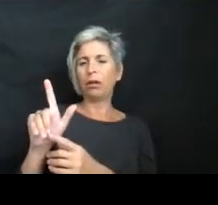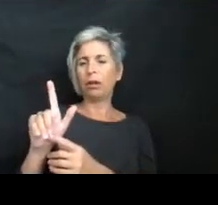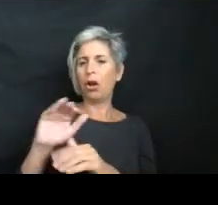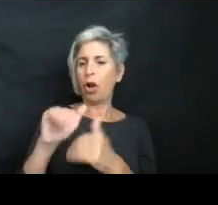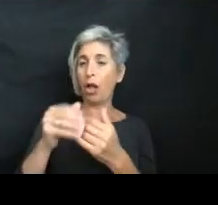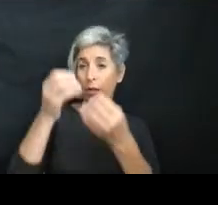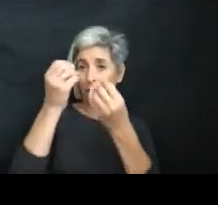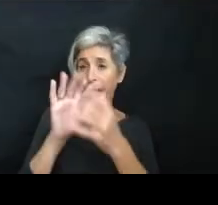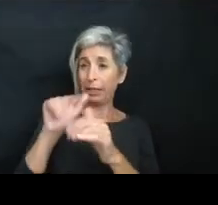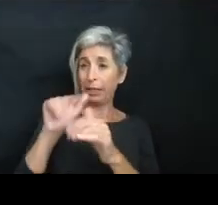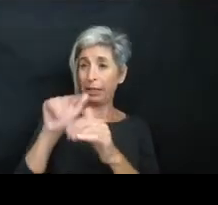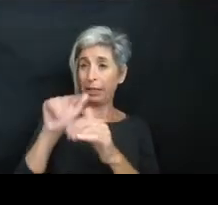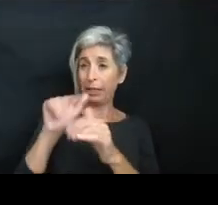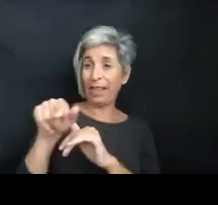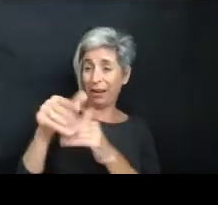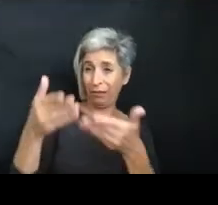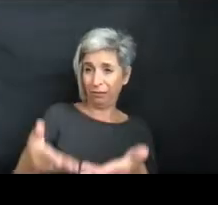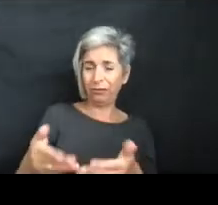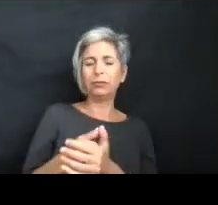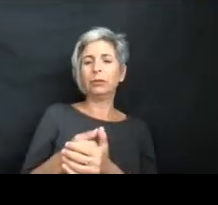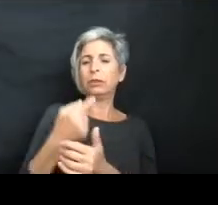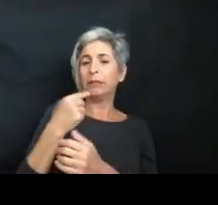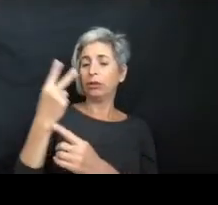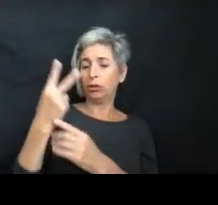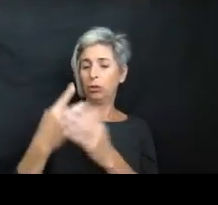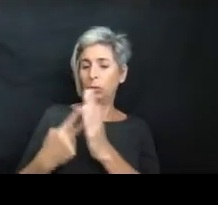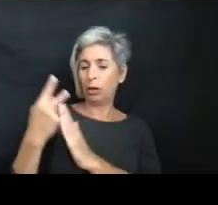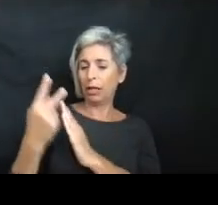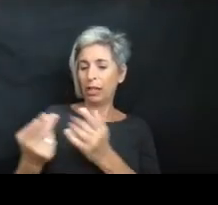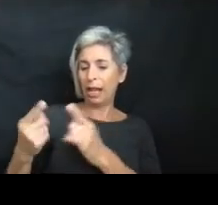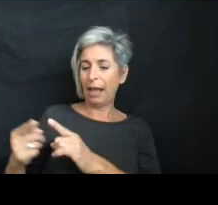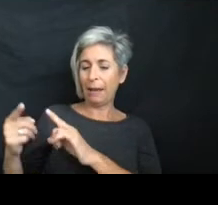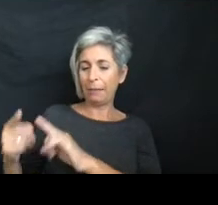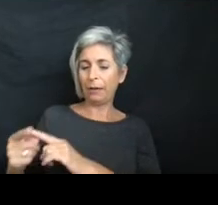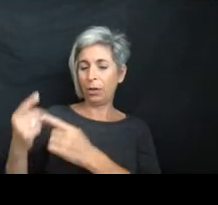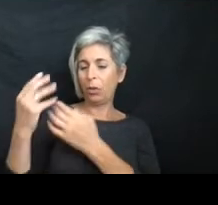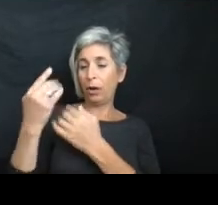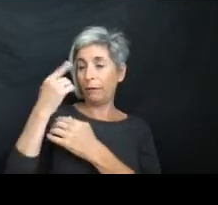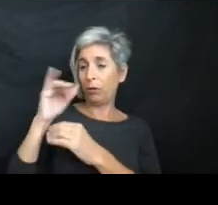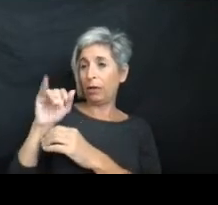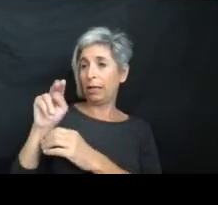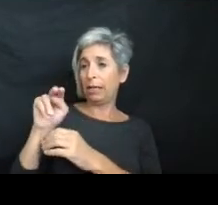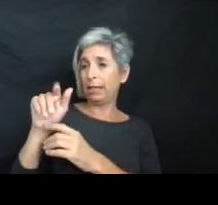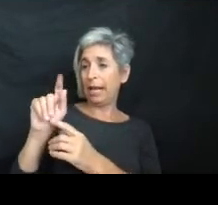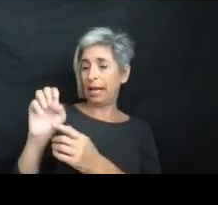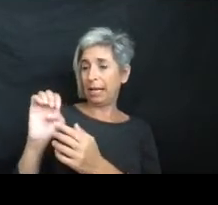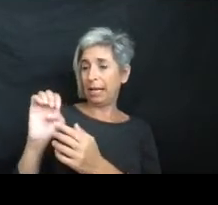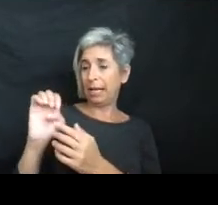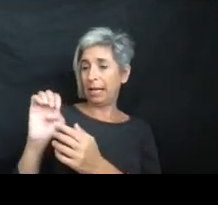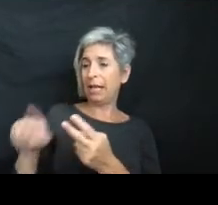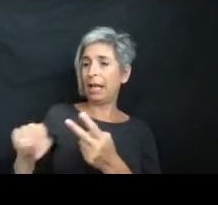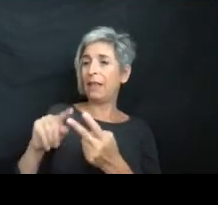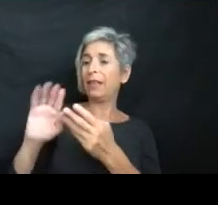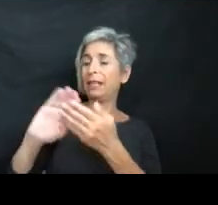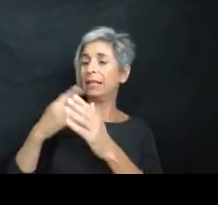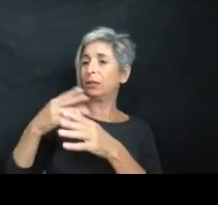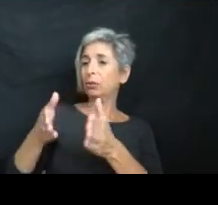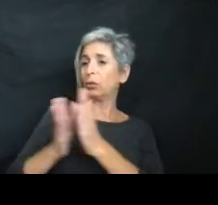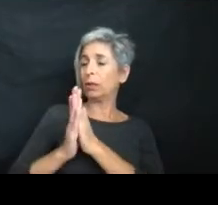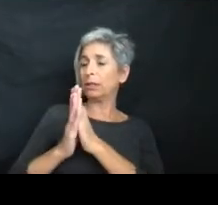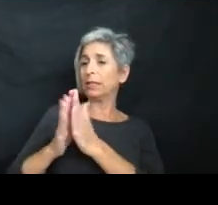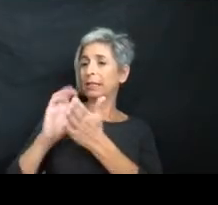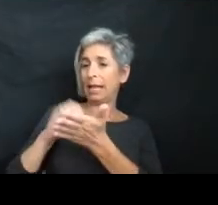information to you. We're telling you you have two projects that are going on. One is waiting for intake and the city has requested some documents, so you need